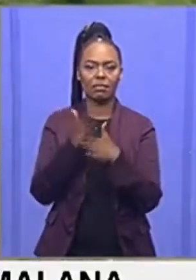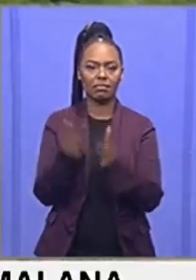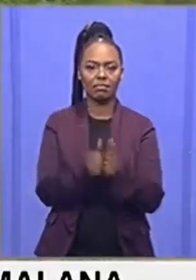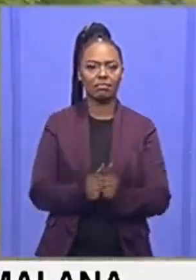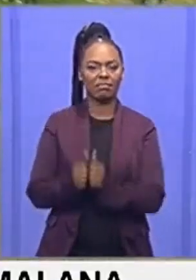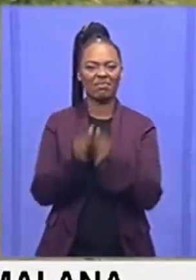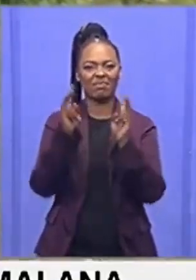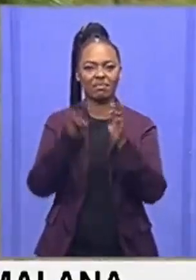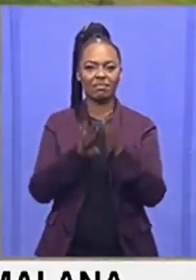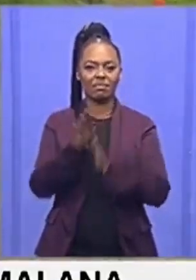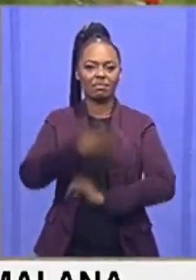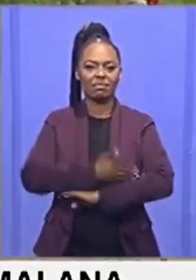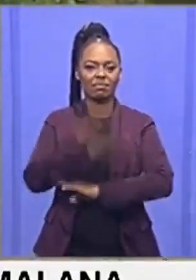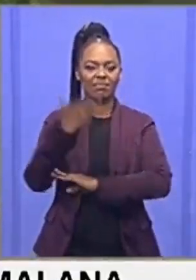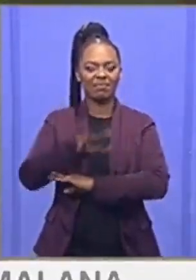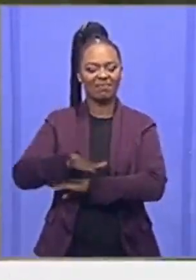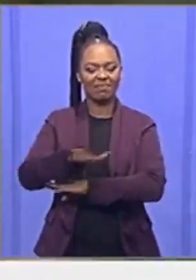melelwane ya naga.